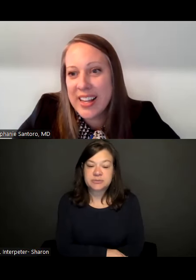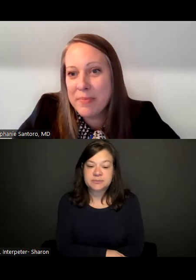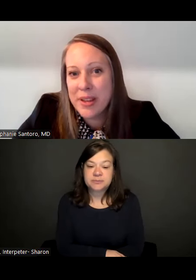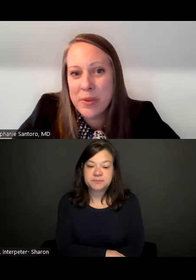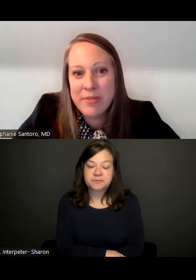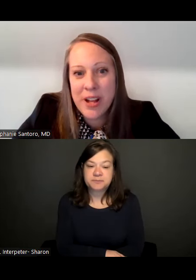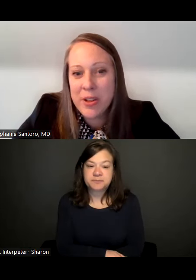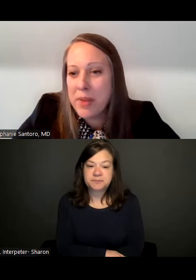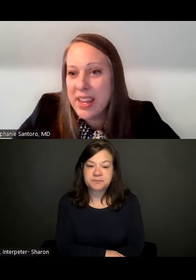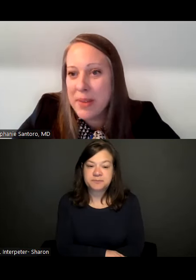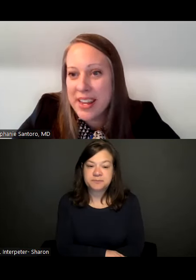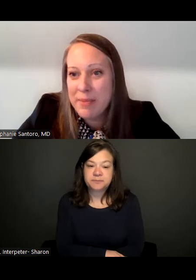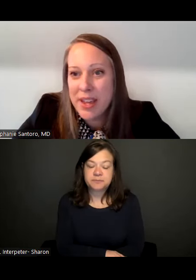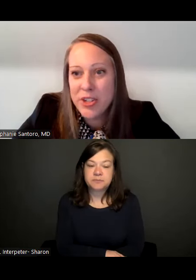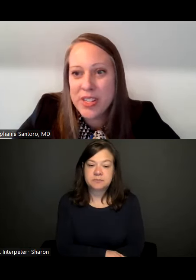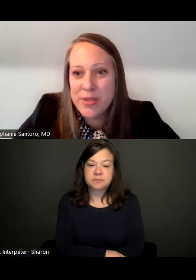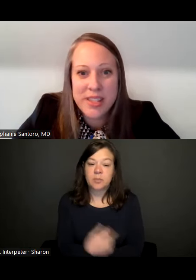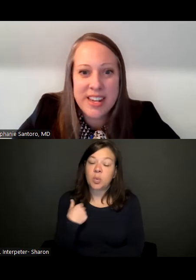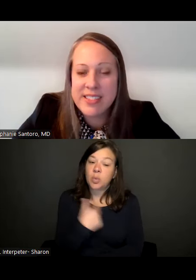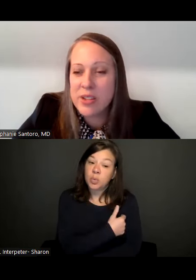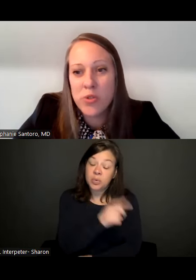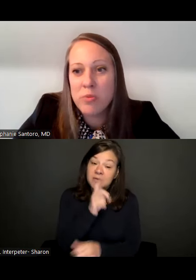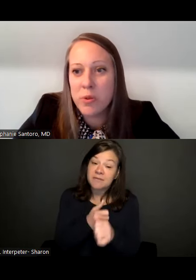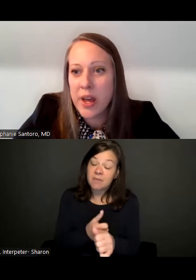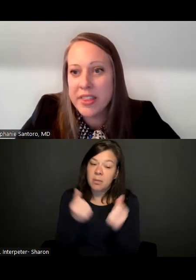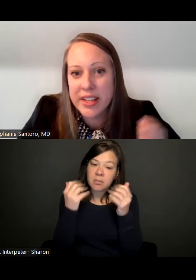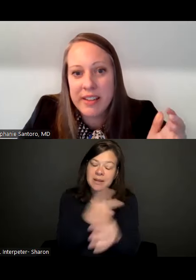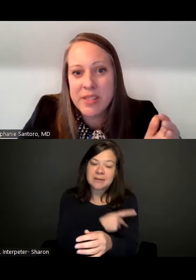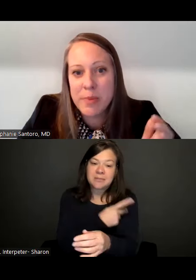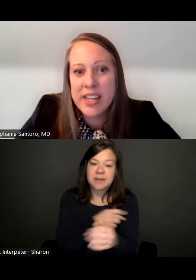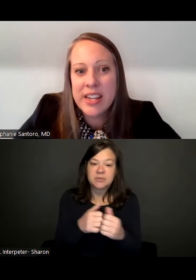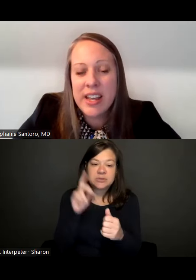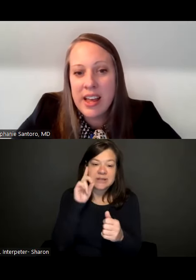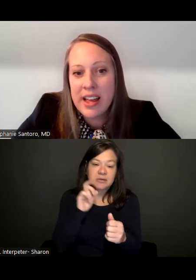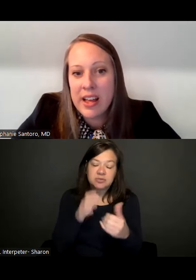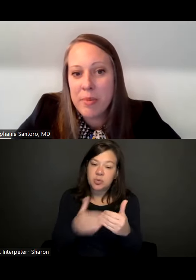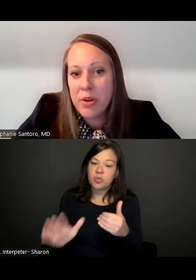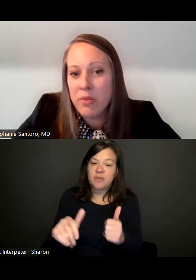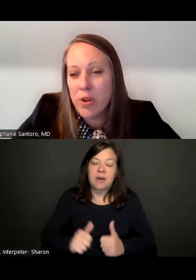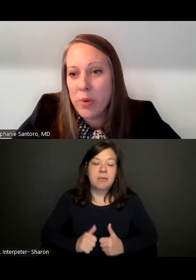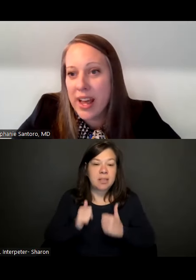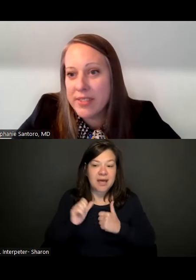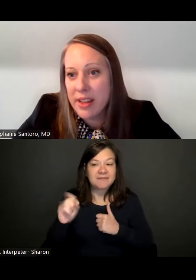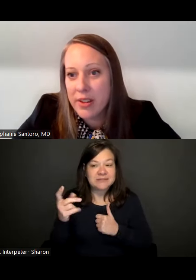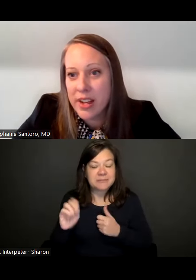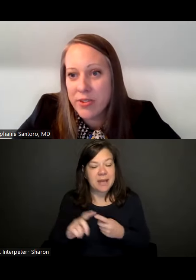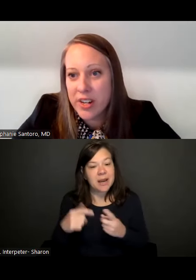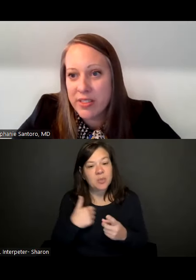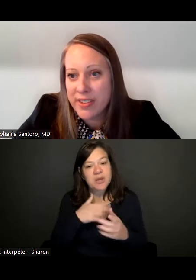Overall, we follow many patients with Down syndrome throughout the lifespan. And overall, we